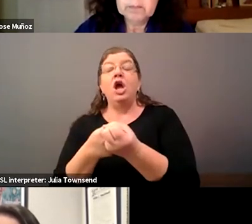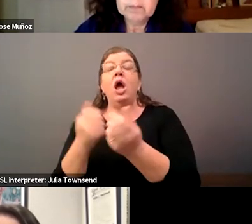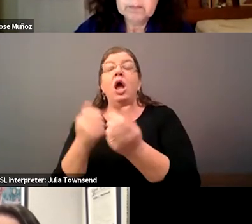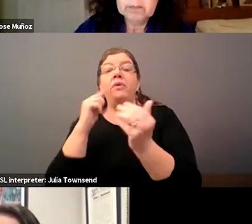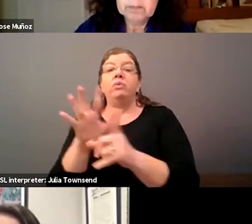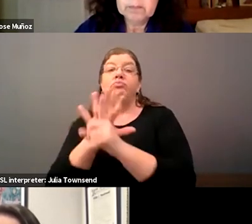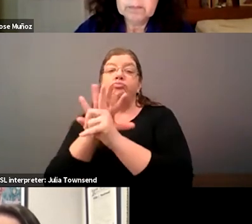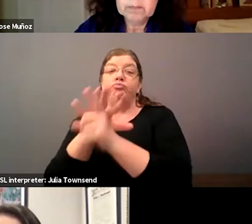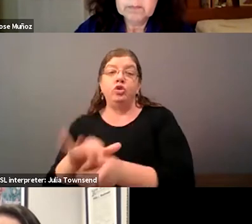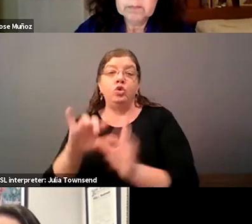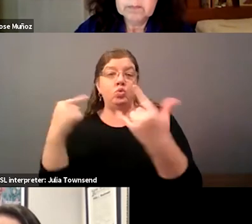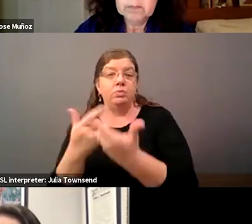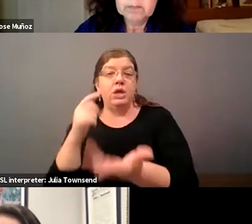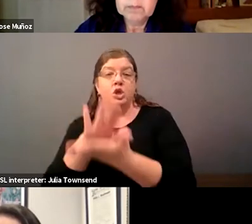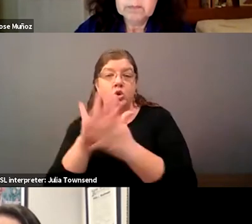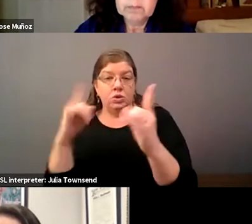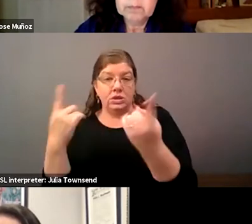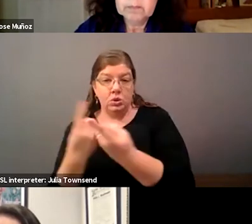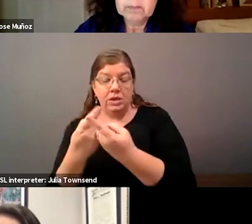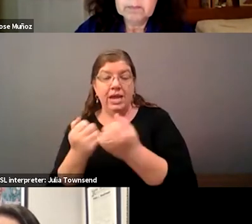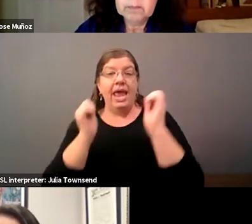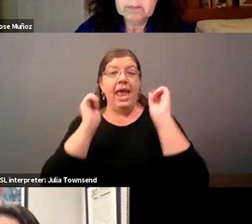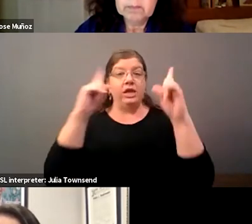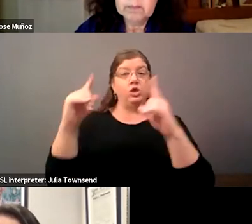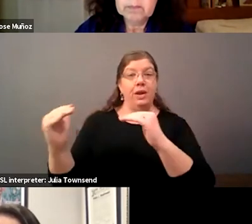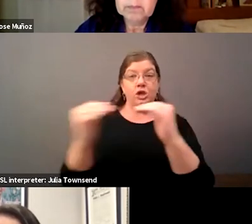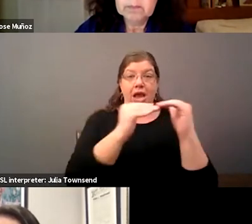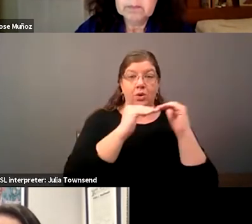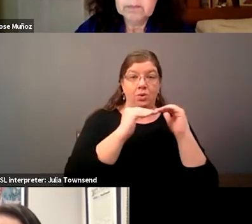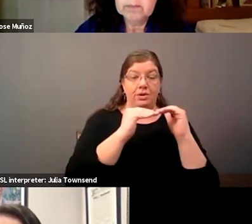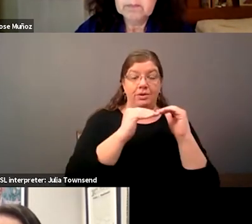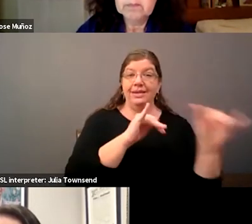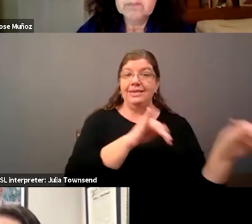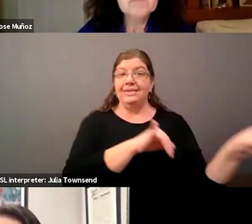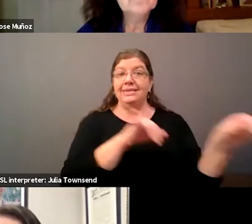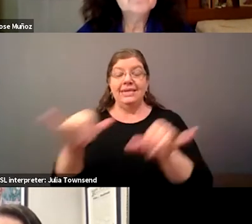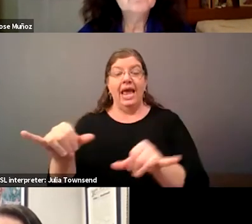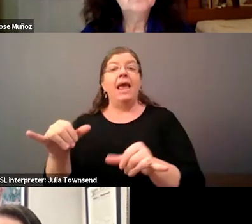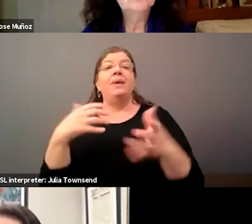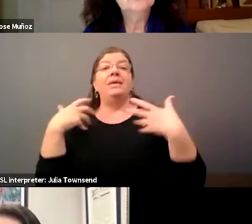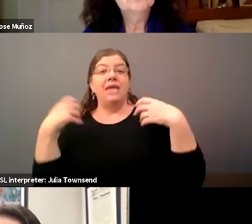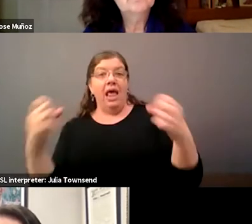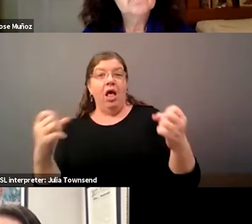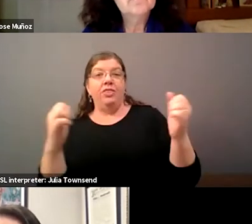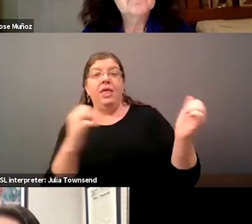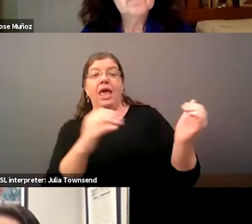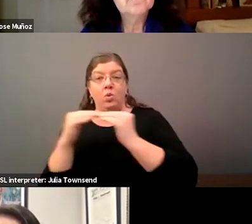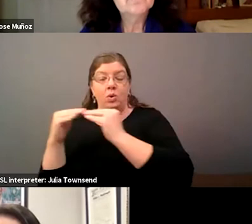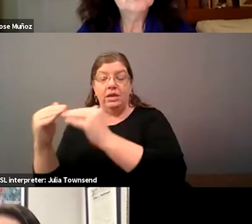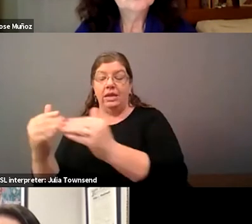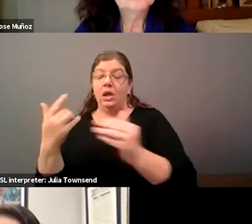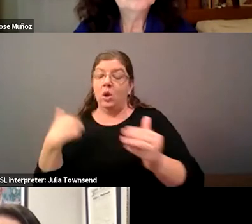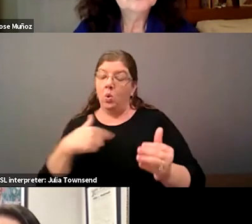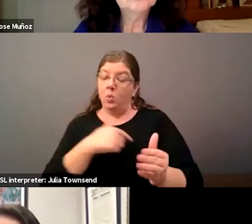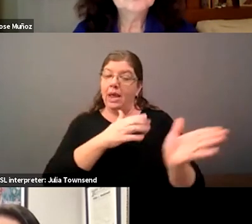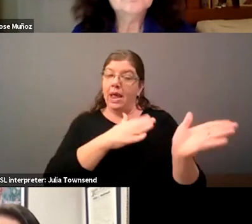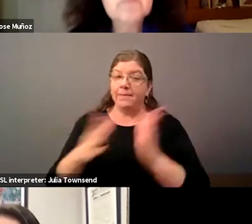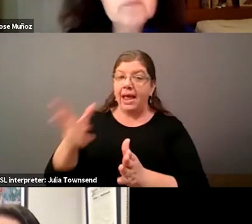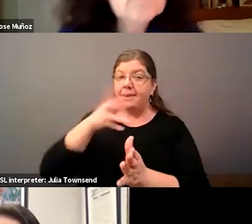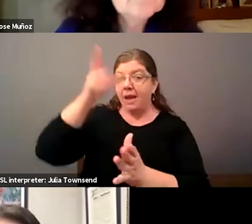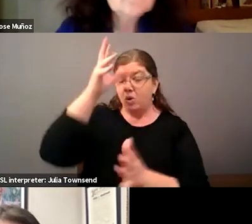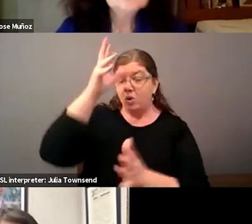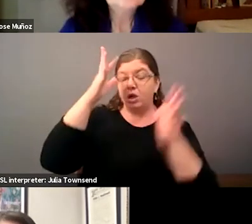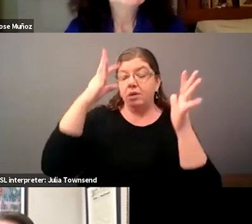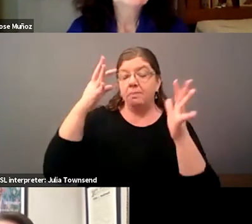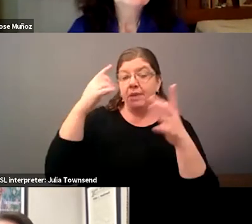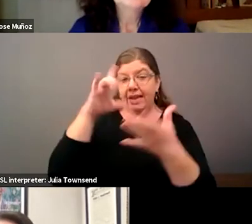district education equity is health equity we at planned parenthood firmly believe that all people from all diverse backgrounds deserve